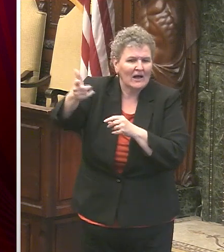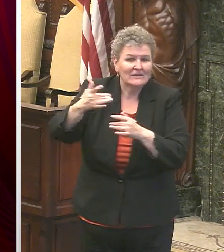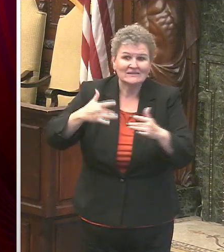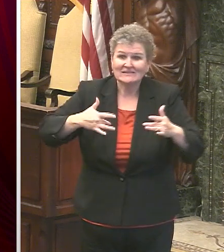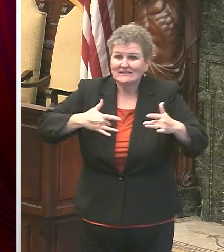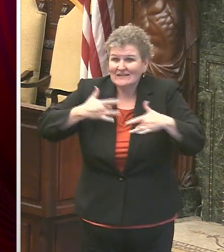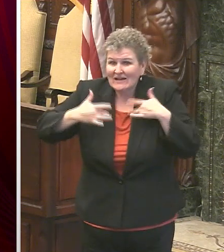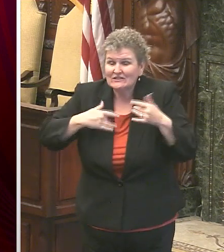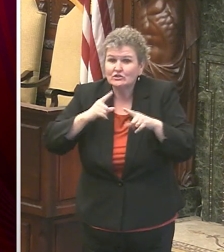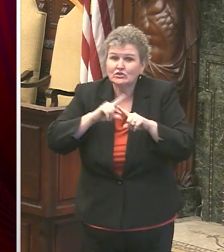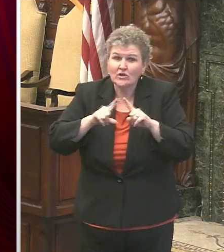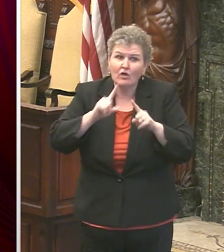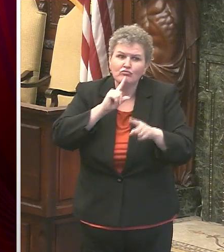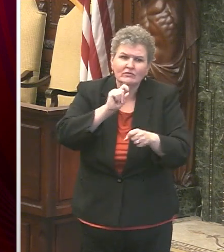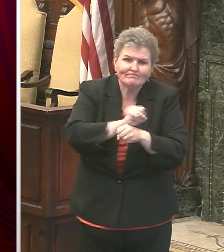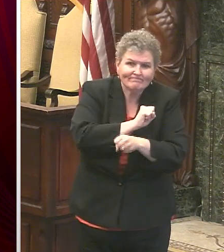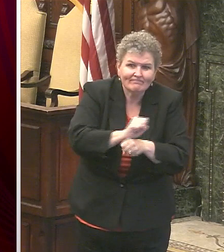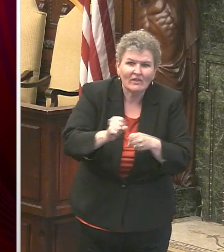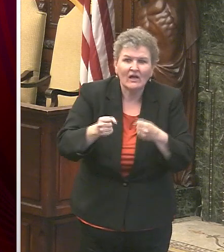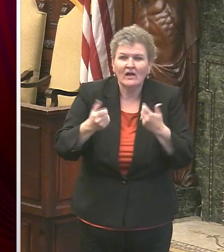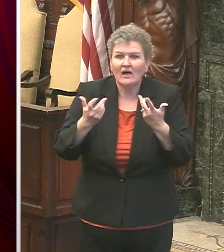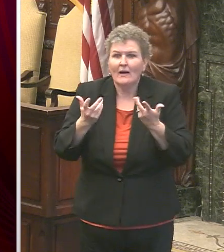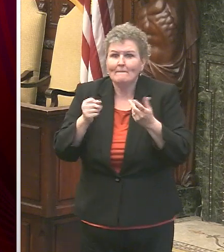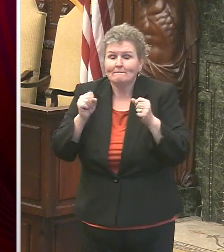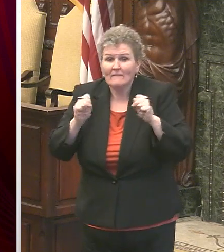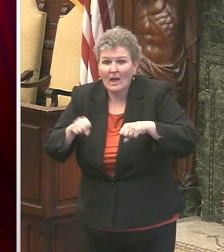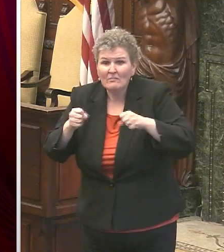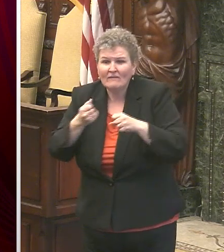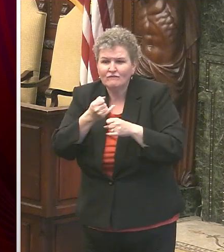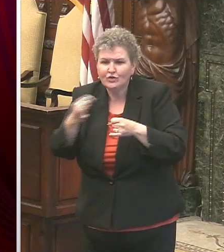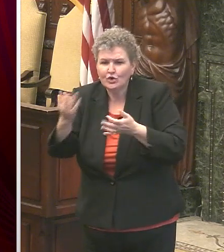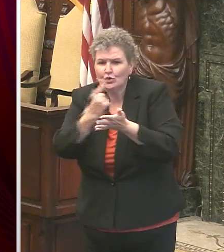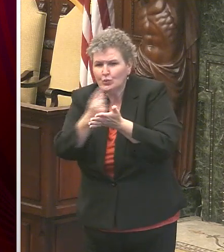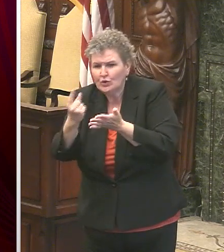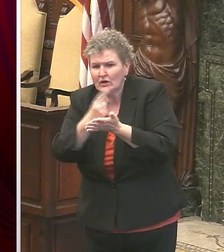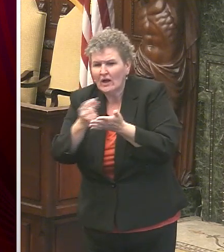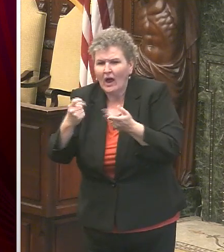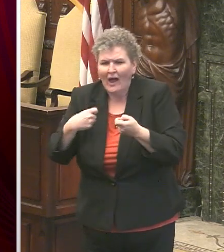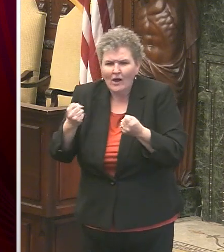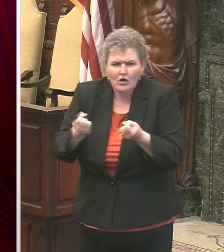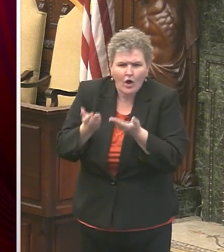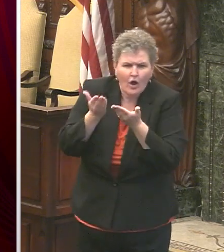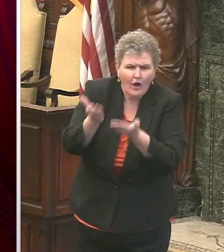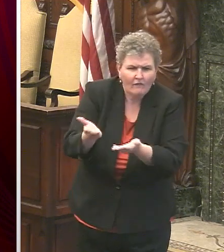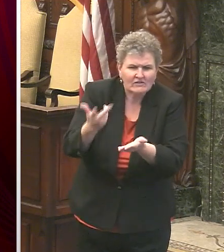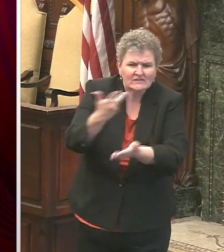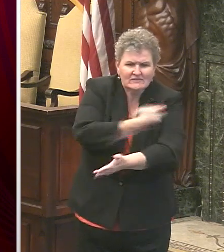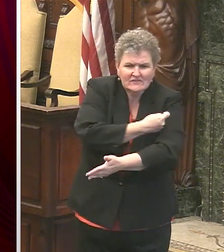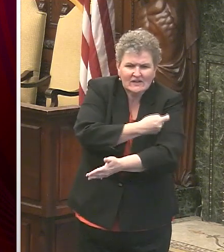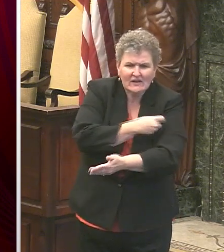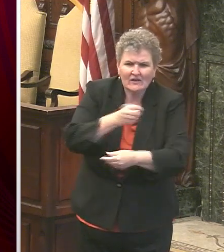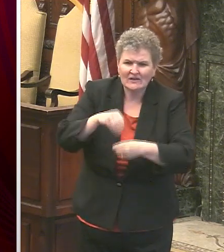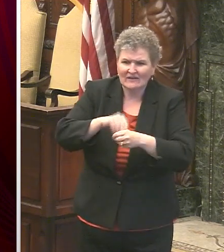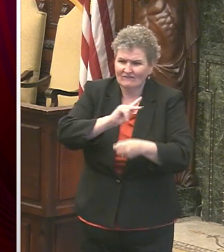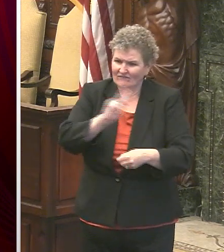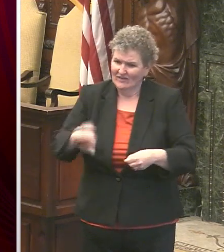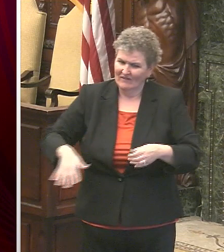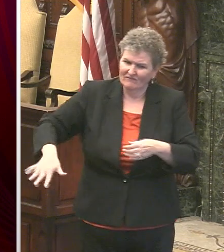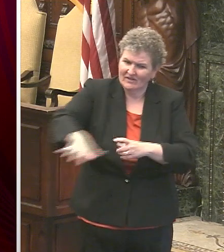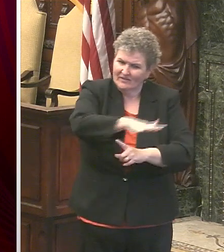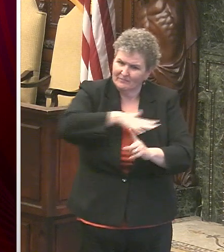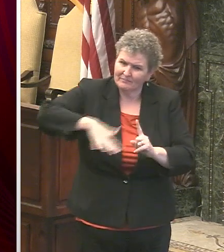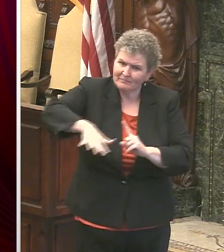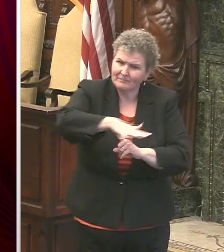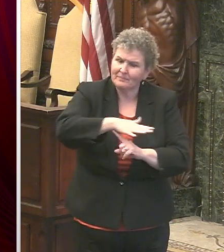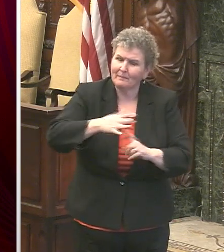planning. And we may be just weeks away from being able to offer the first vaccine to some people here in Philadelphia. Now to get to the issue